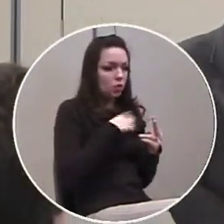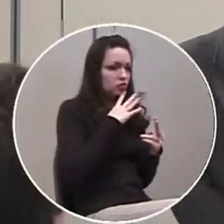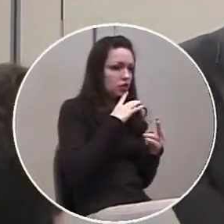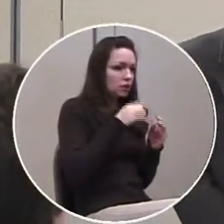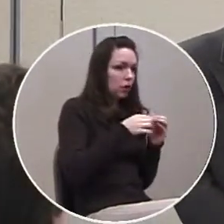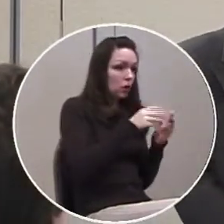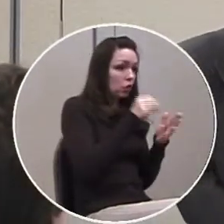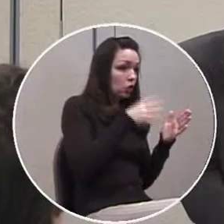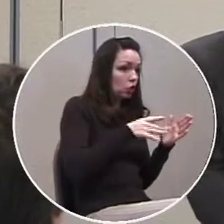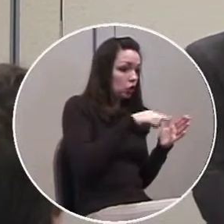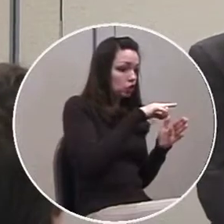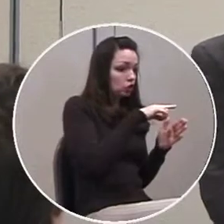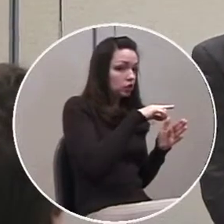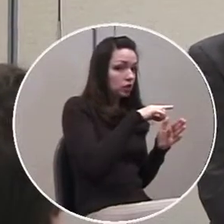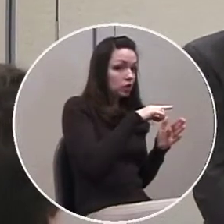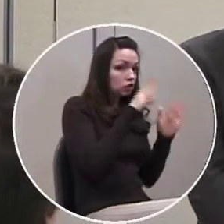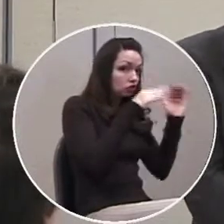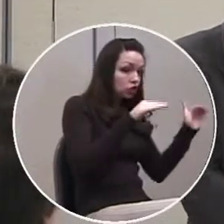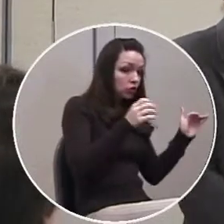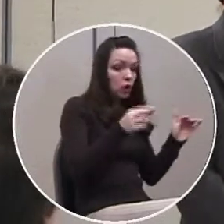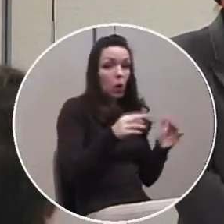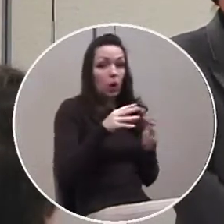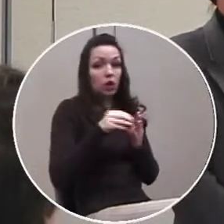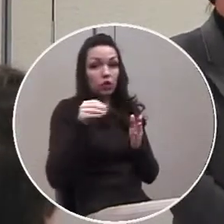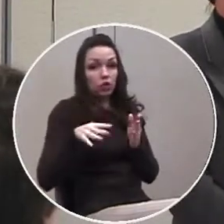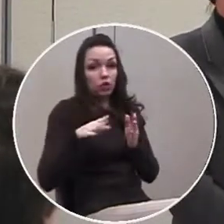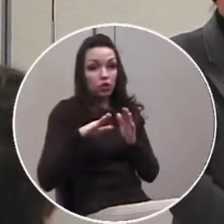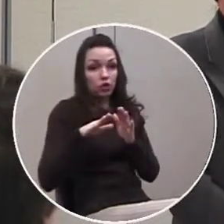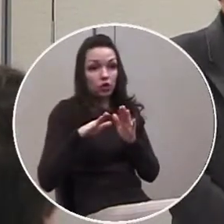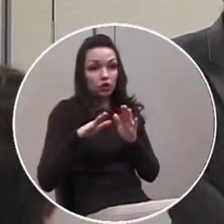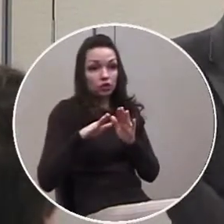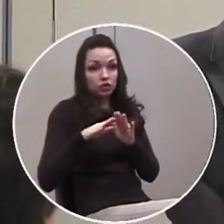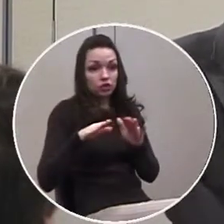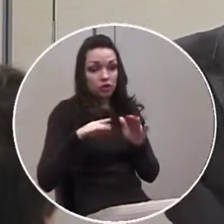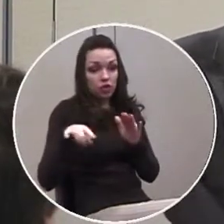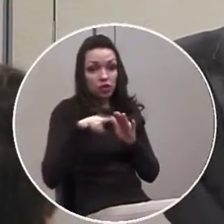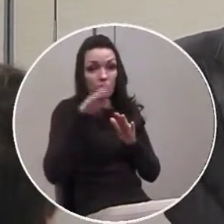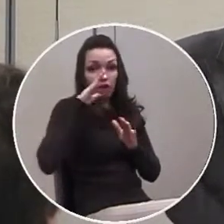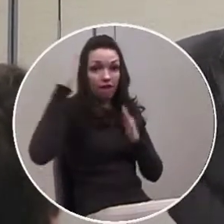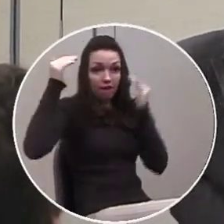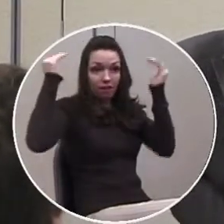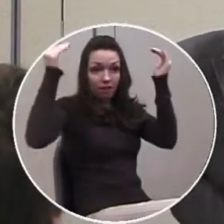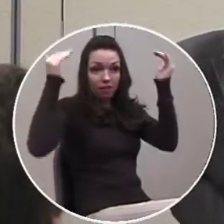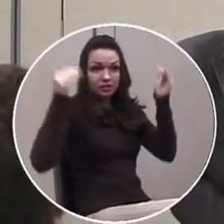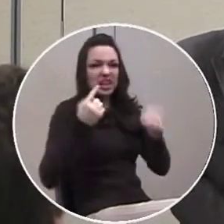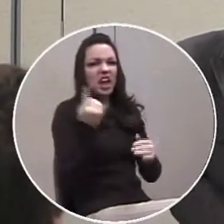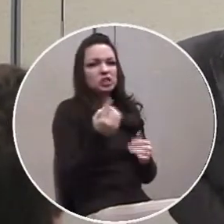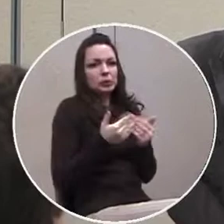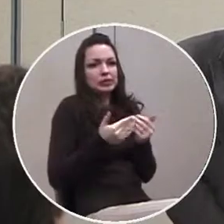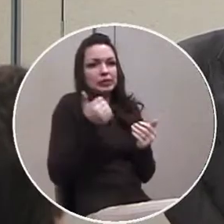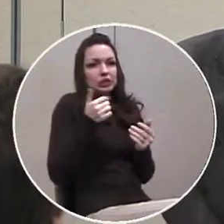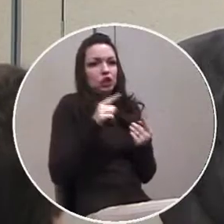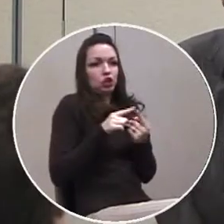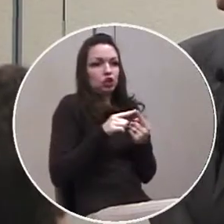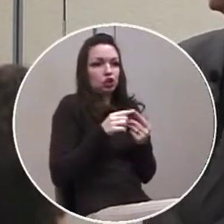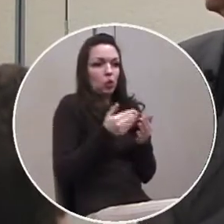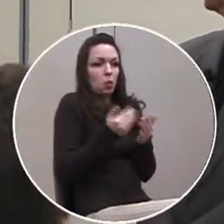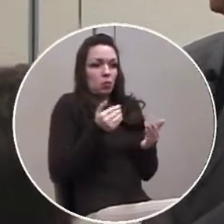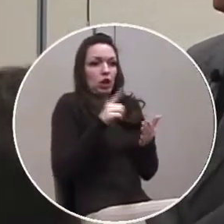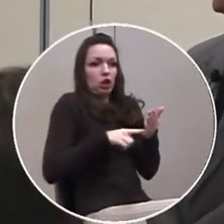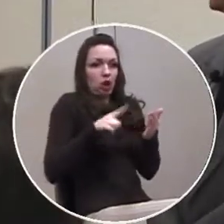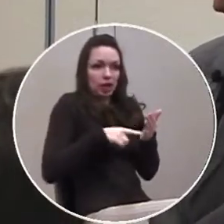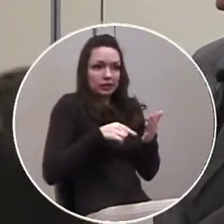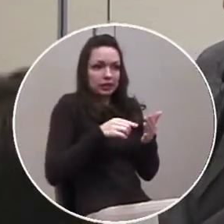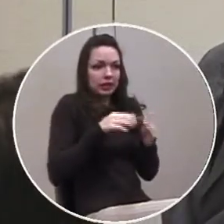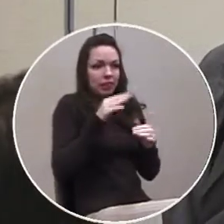learners who are children or learners who are adults, is it is always easier to pre-correct than to correct behavior that is